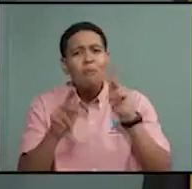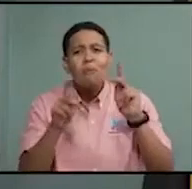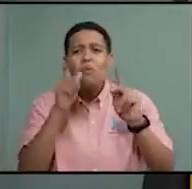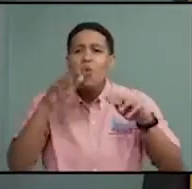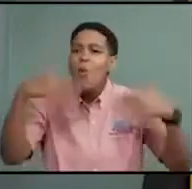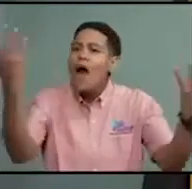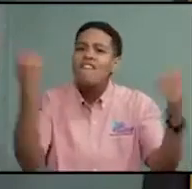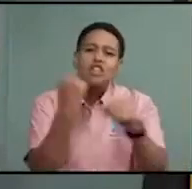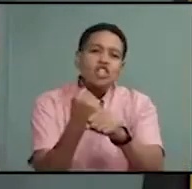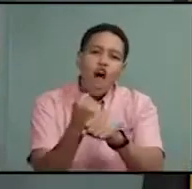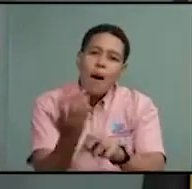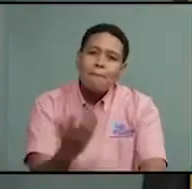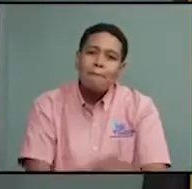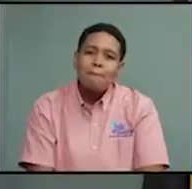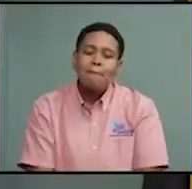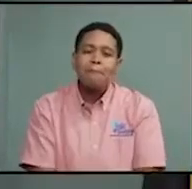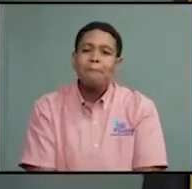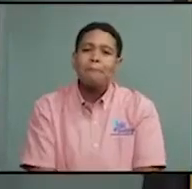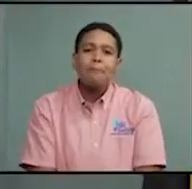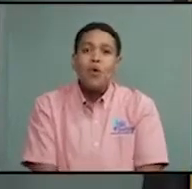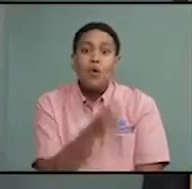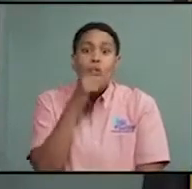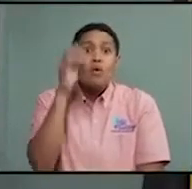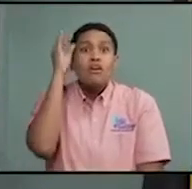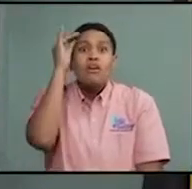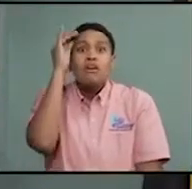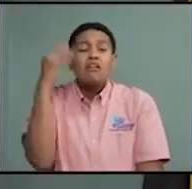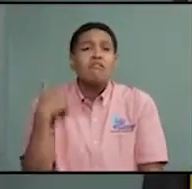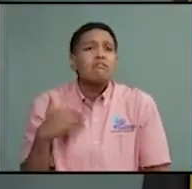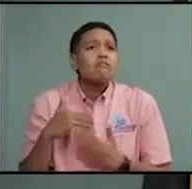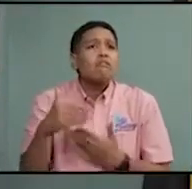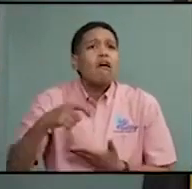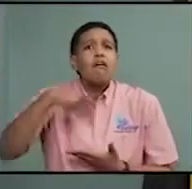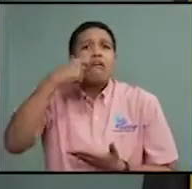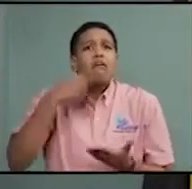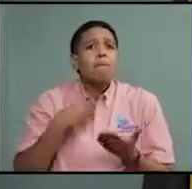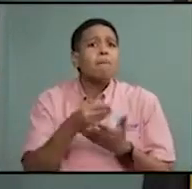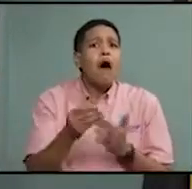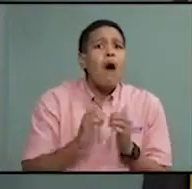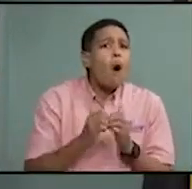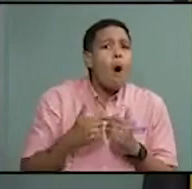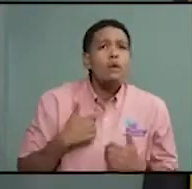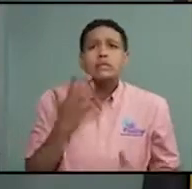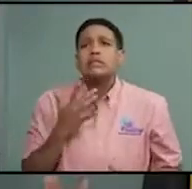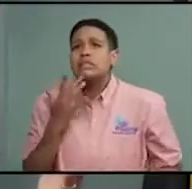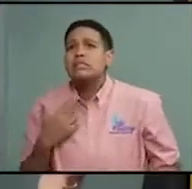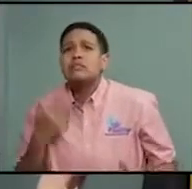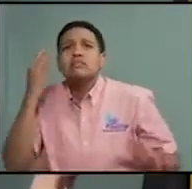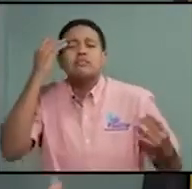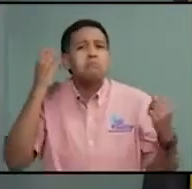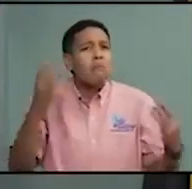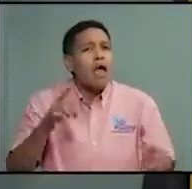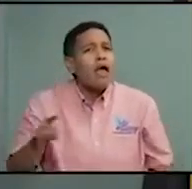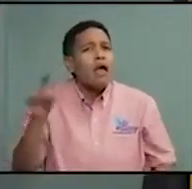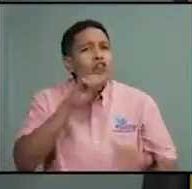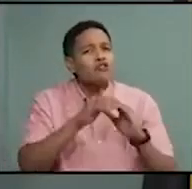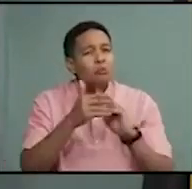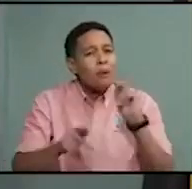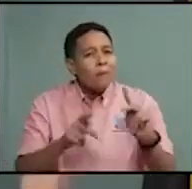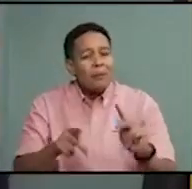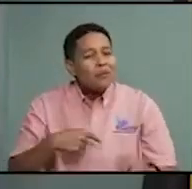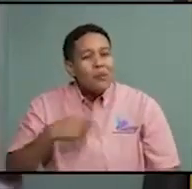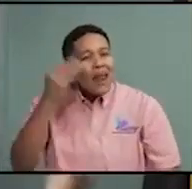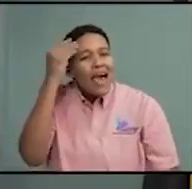job, who are worrying where will their next meal come from. So when I say we